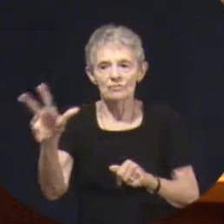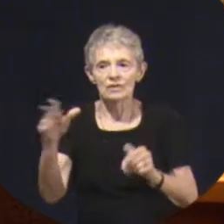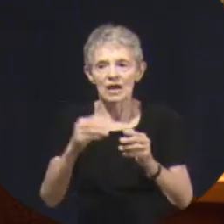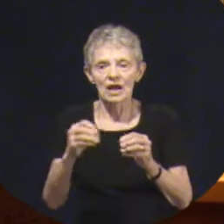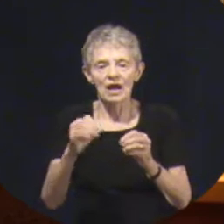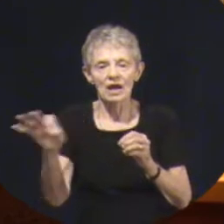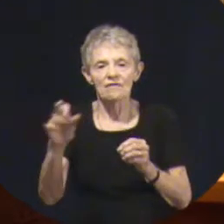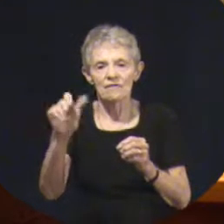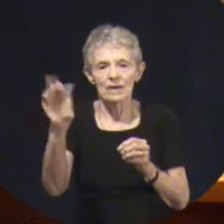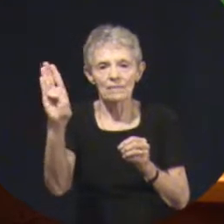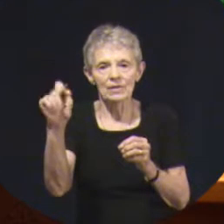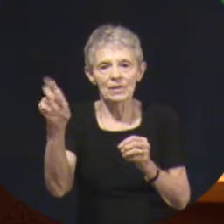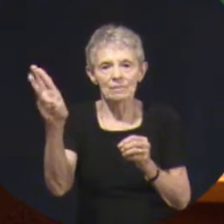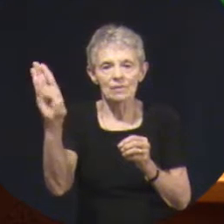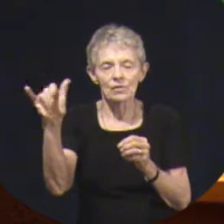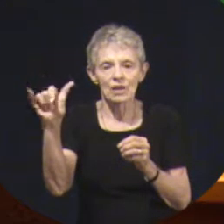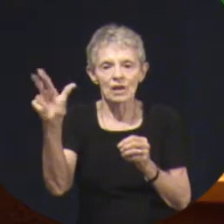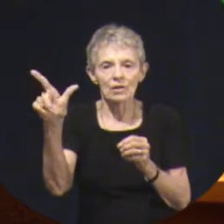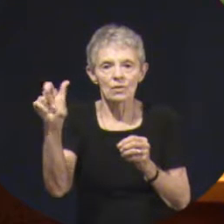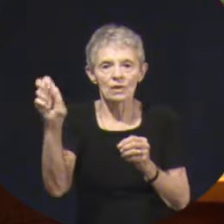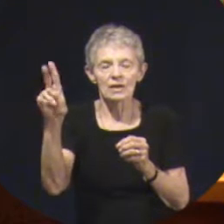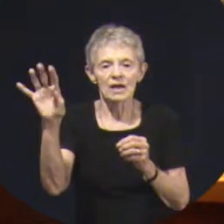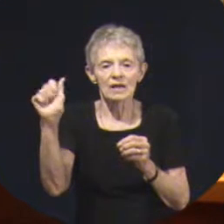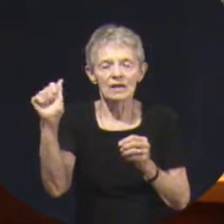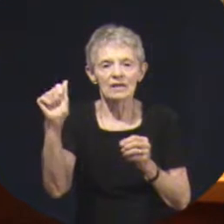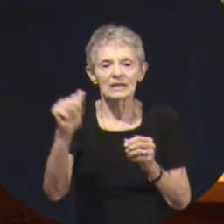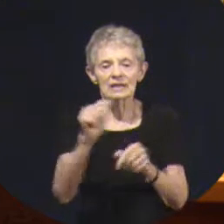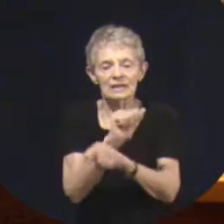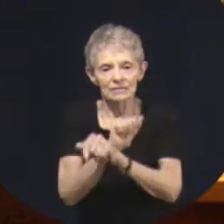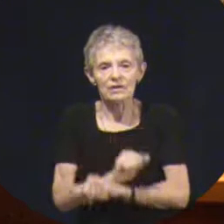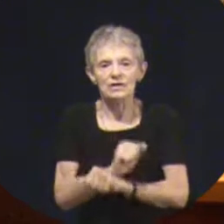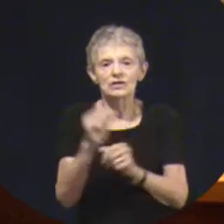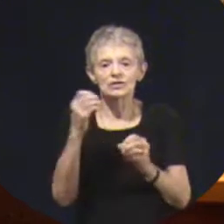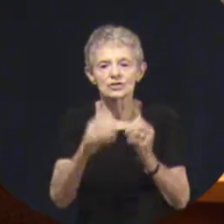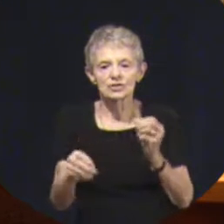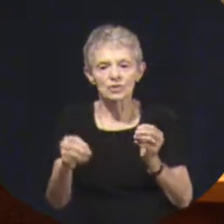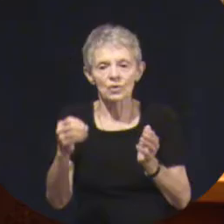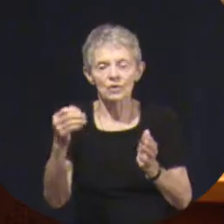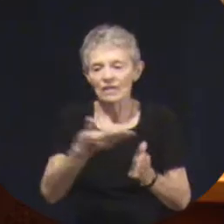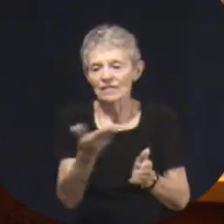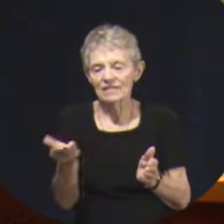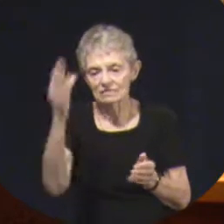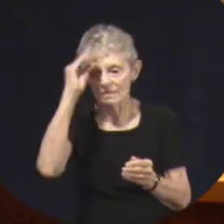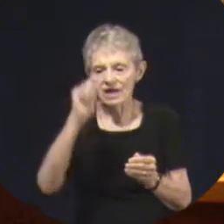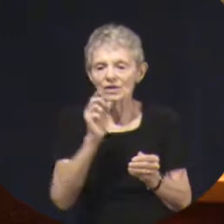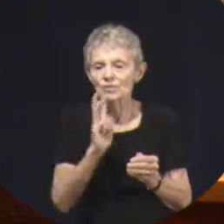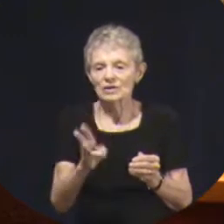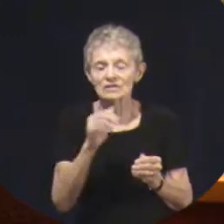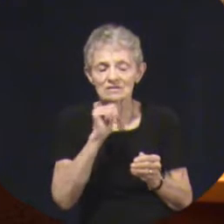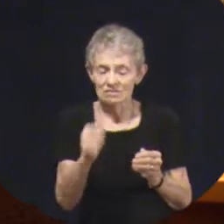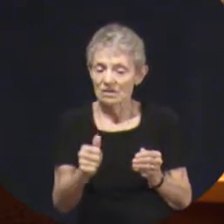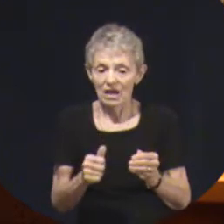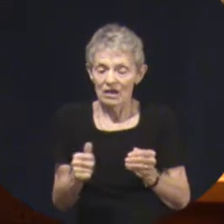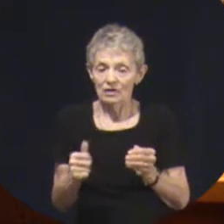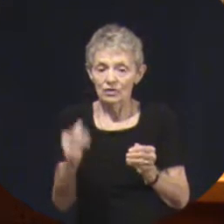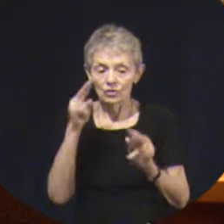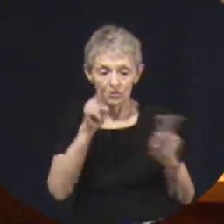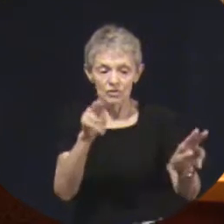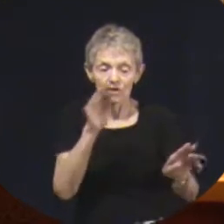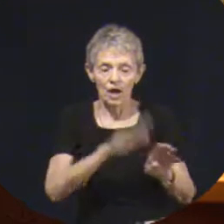people never returned to the fold. So the Samaritan was considered rather unsavory. But he is the